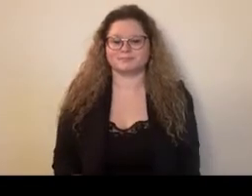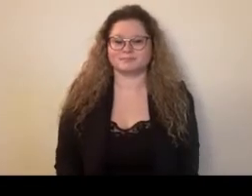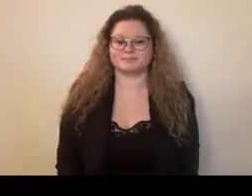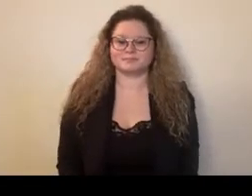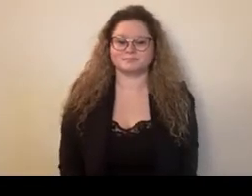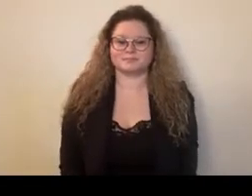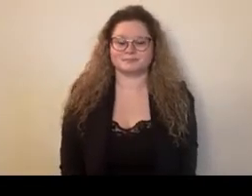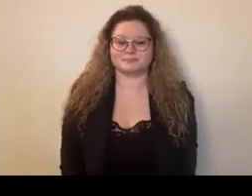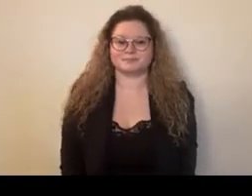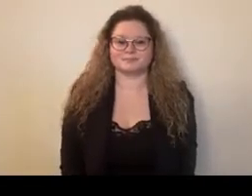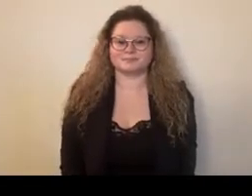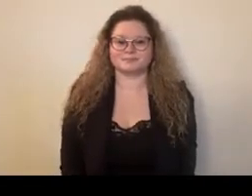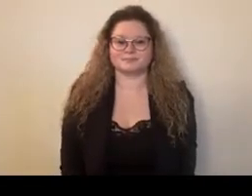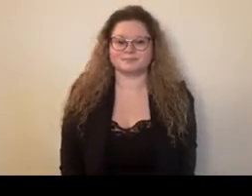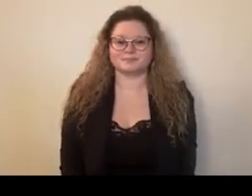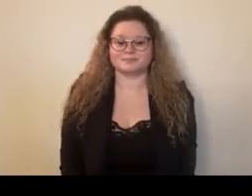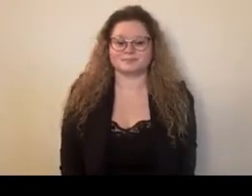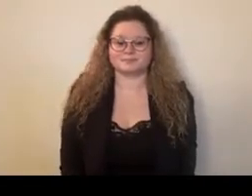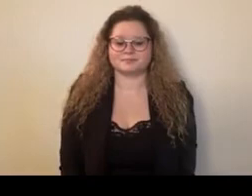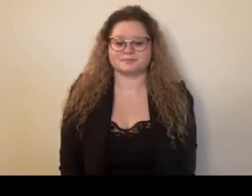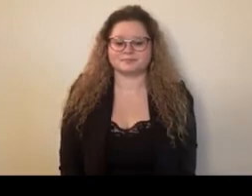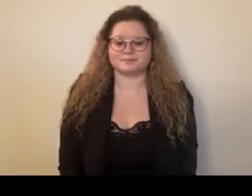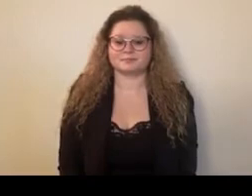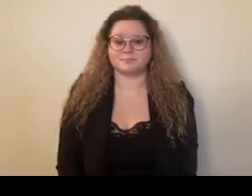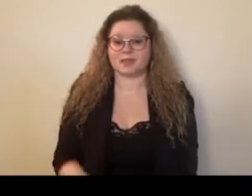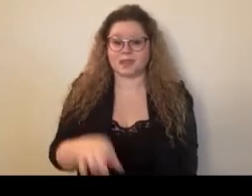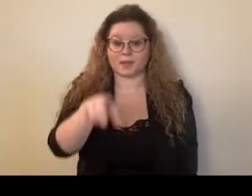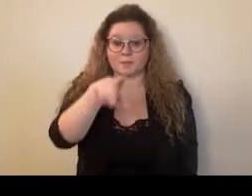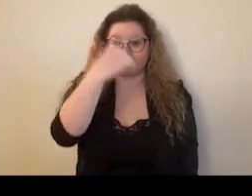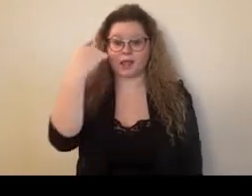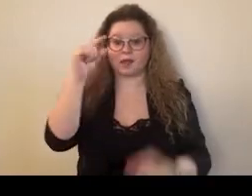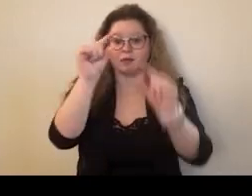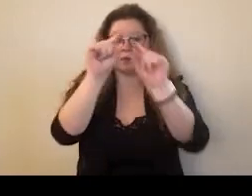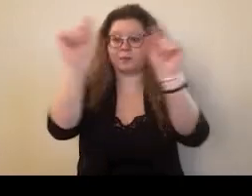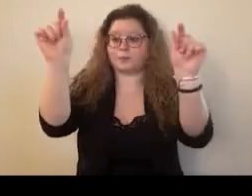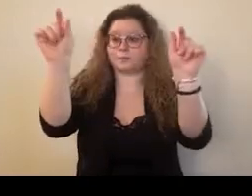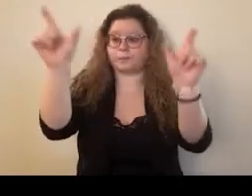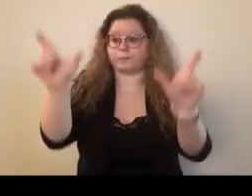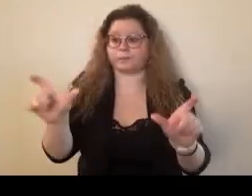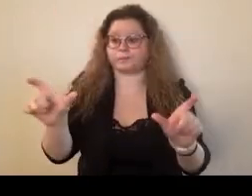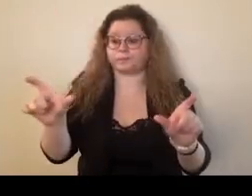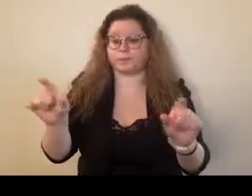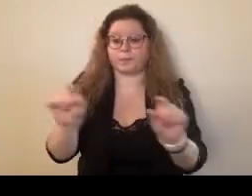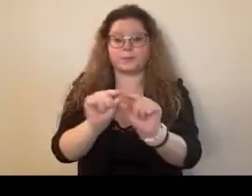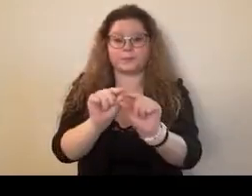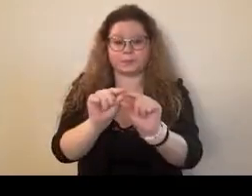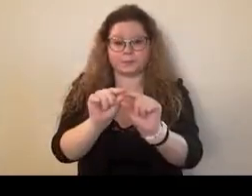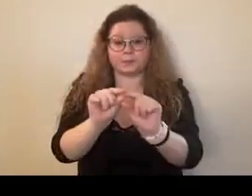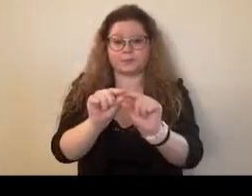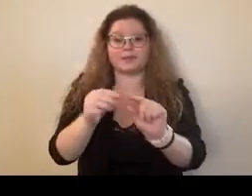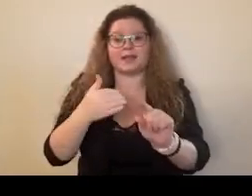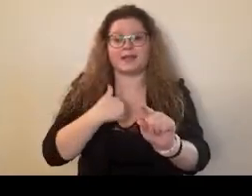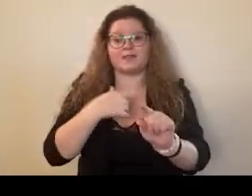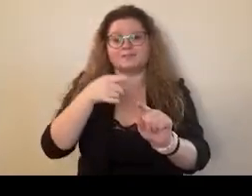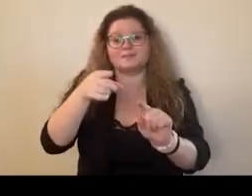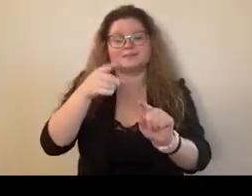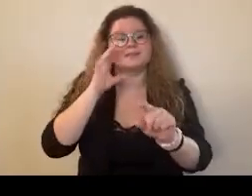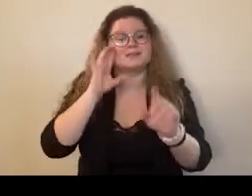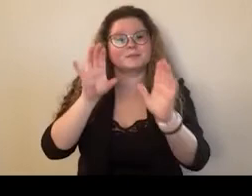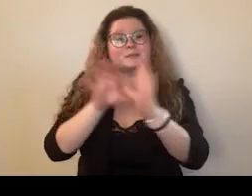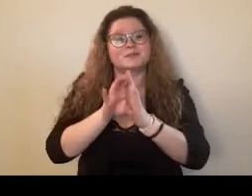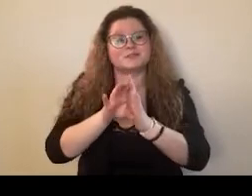A black frame, large format, holds a large white mat in which is a colour